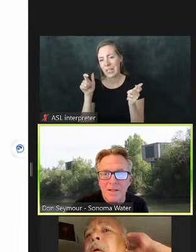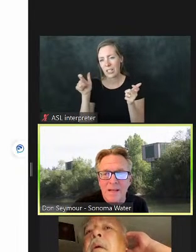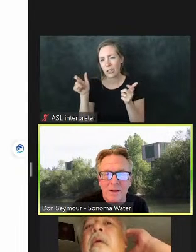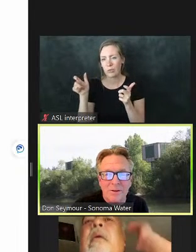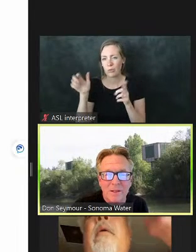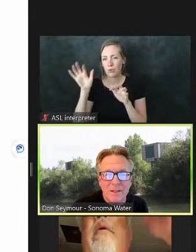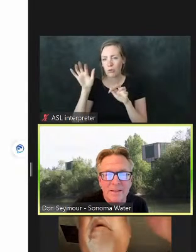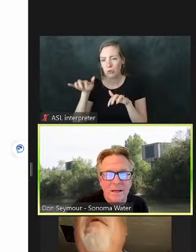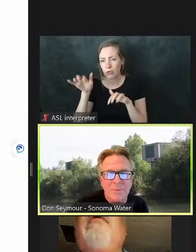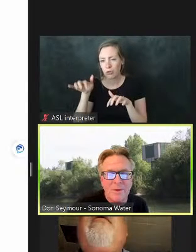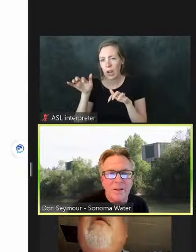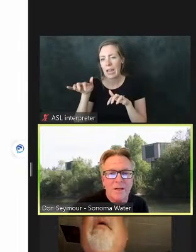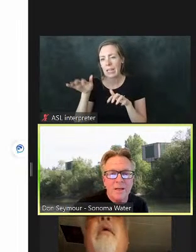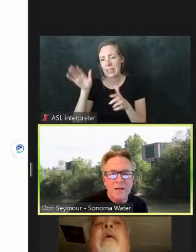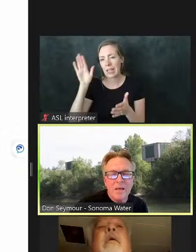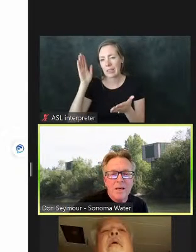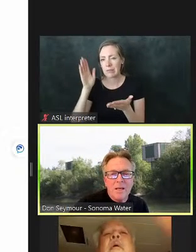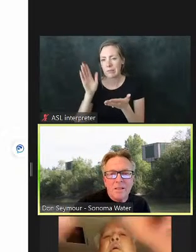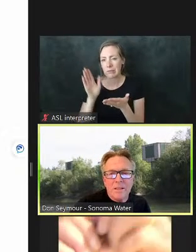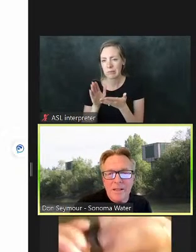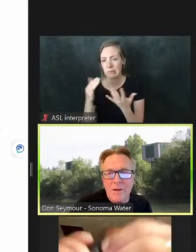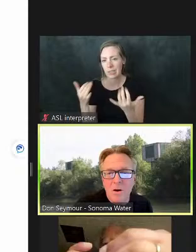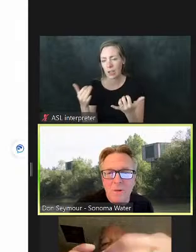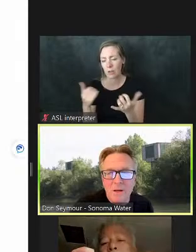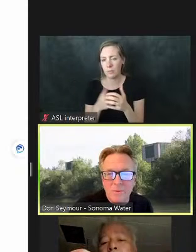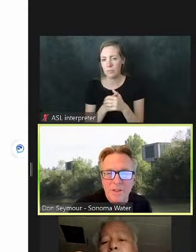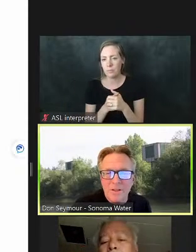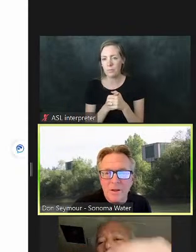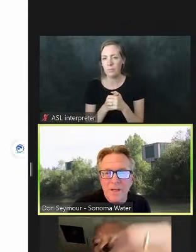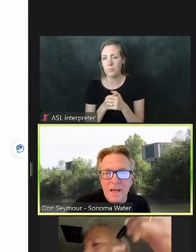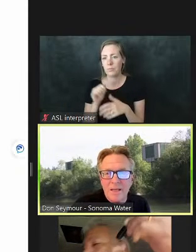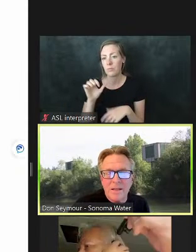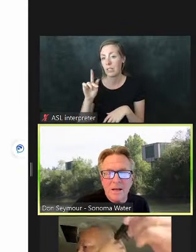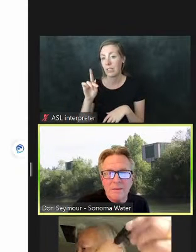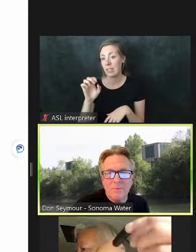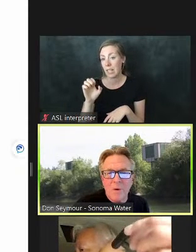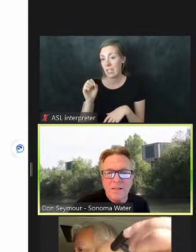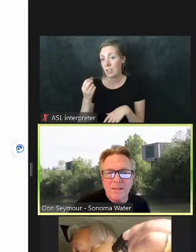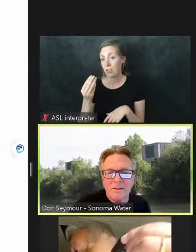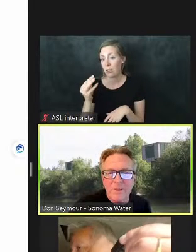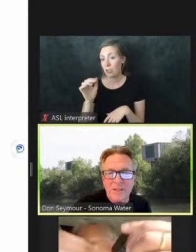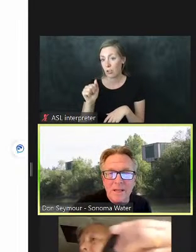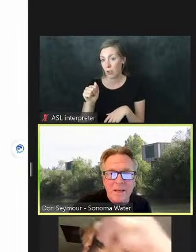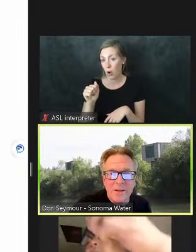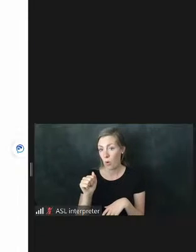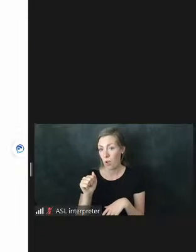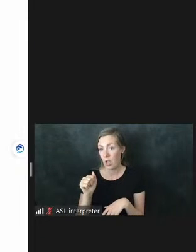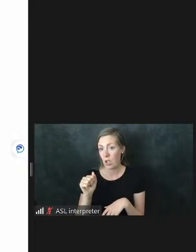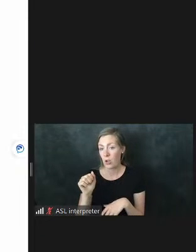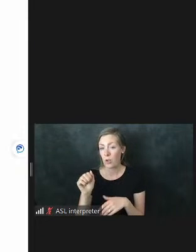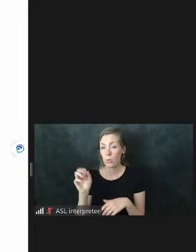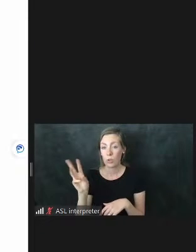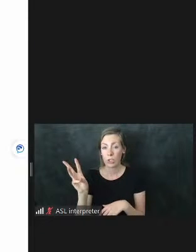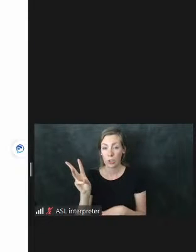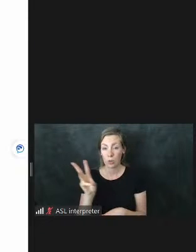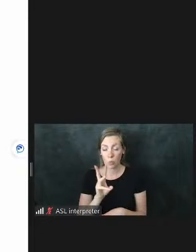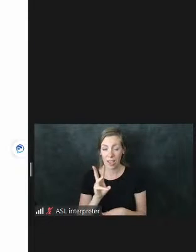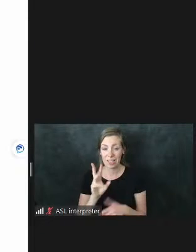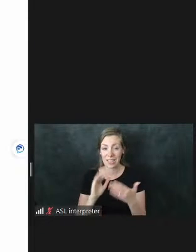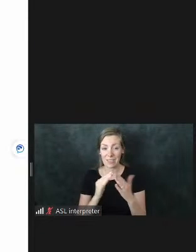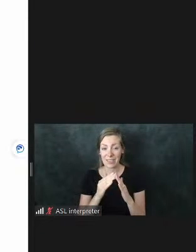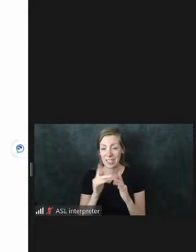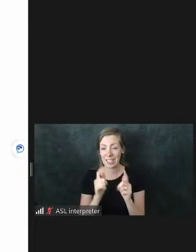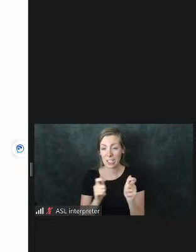has gone down during that time period. Lake Sonoma, which is located west of the city of Healdsburg, is the much larger of the